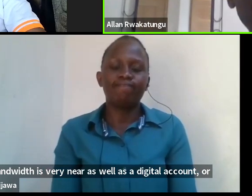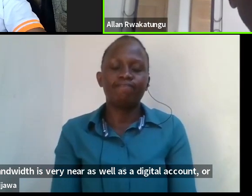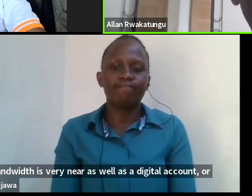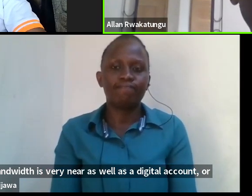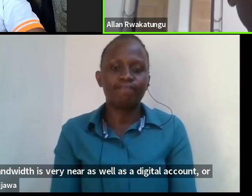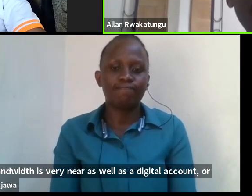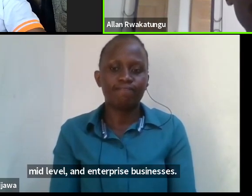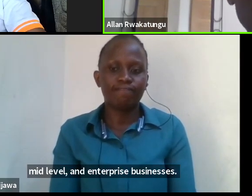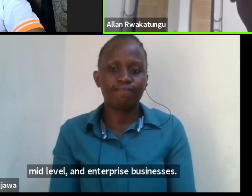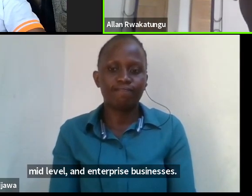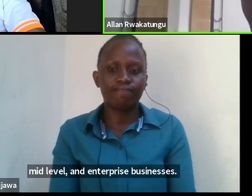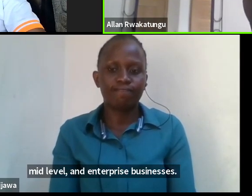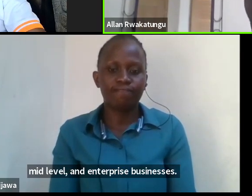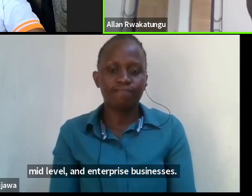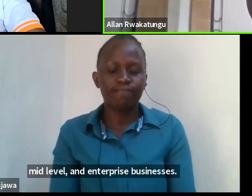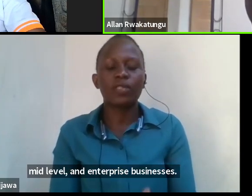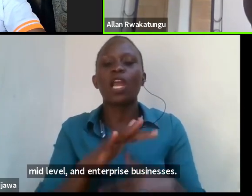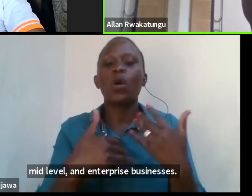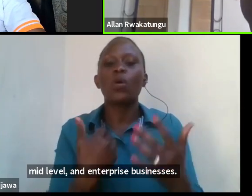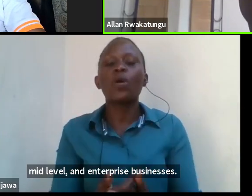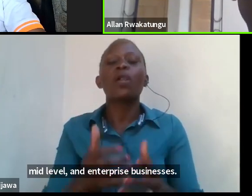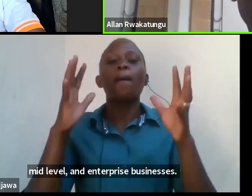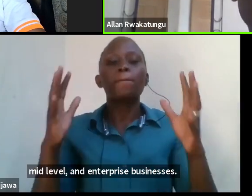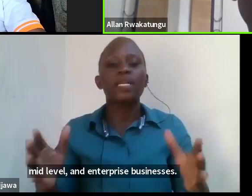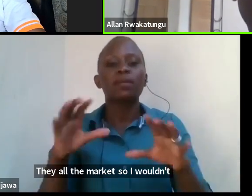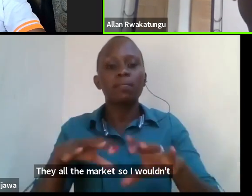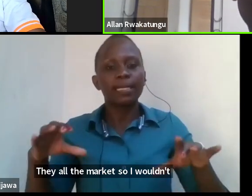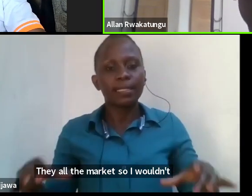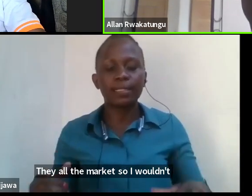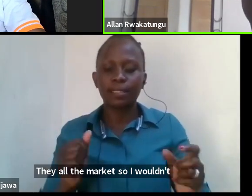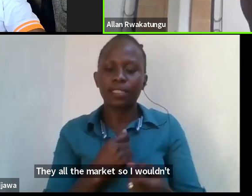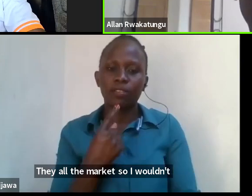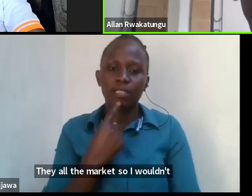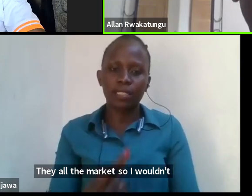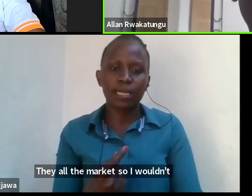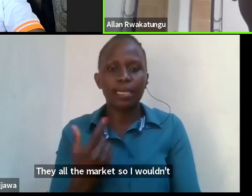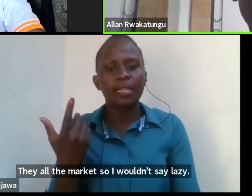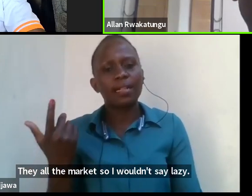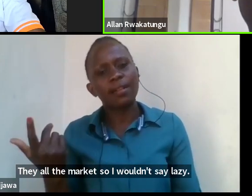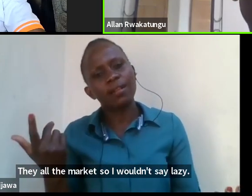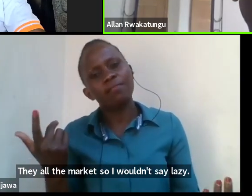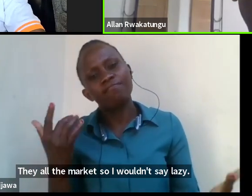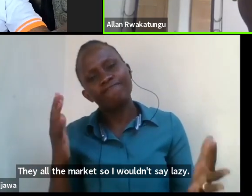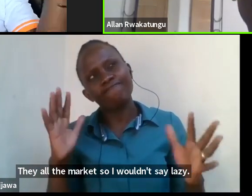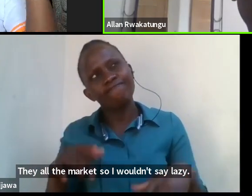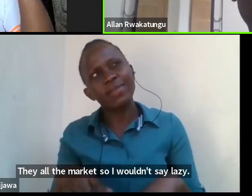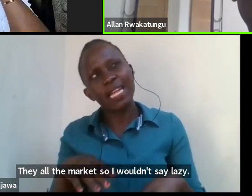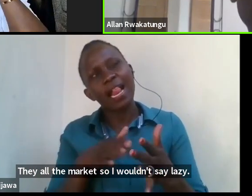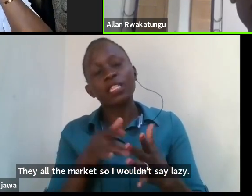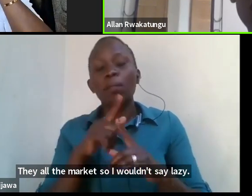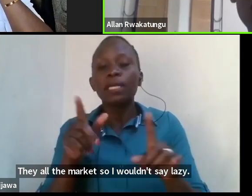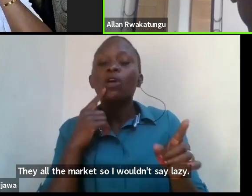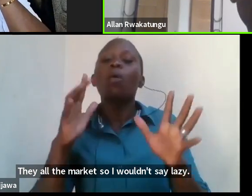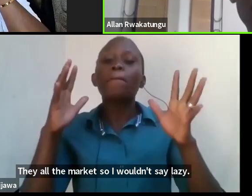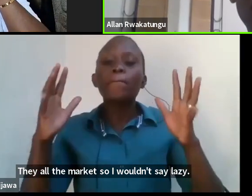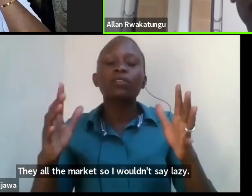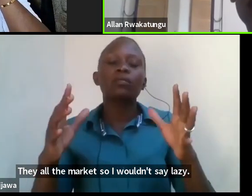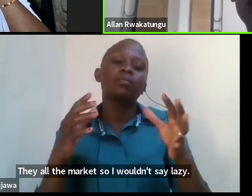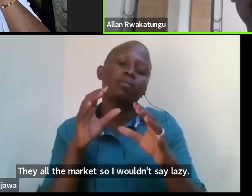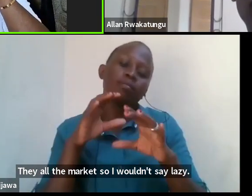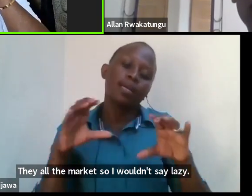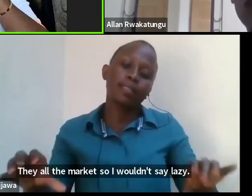I mean, they're all big markets, so I wouldn't say there is a, but they're all very big markets and all have very big opportunities to go